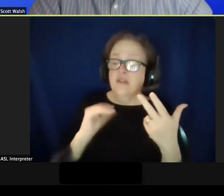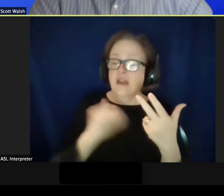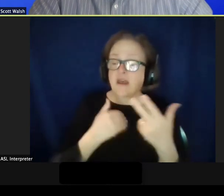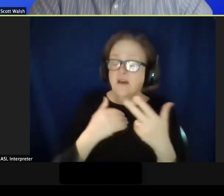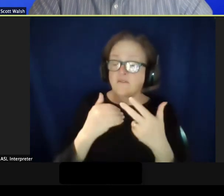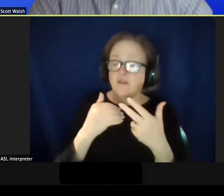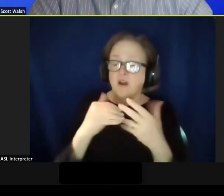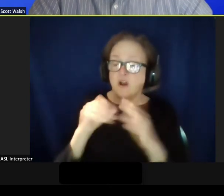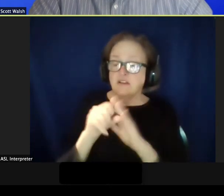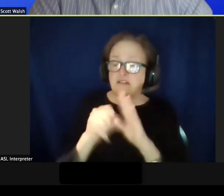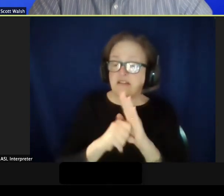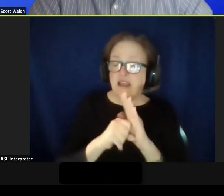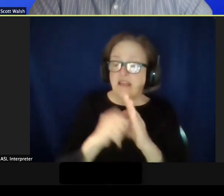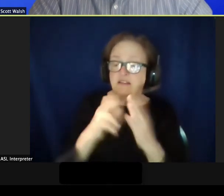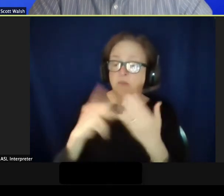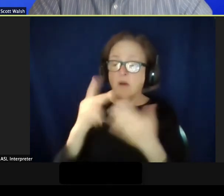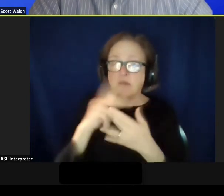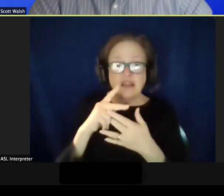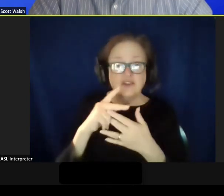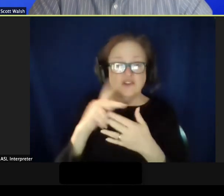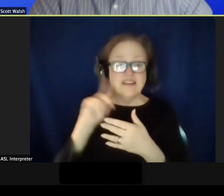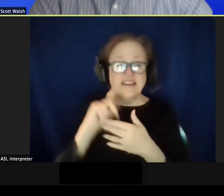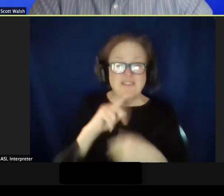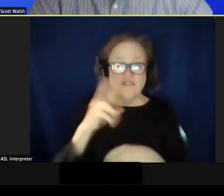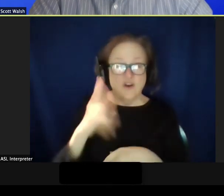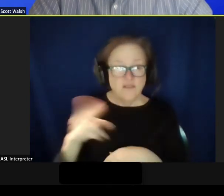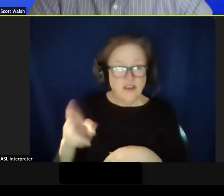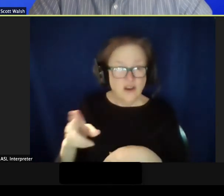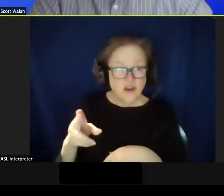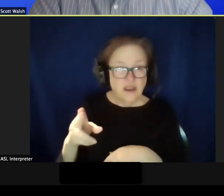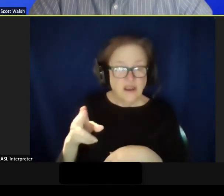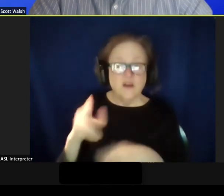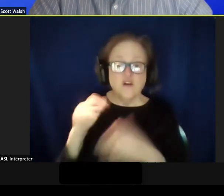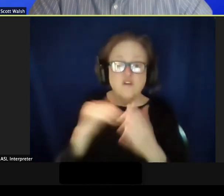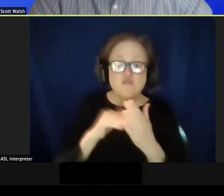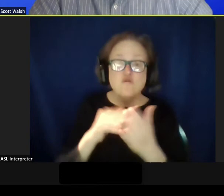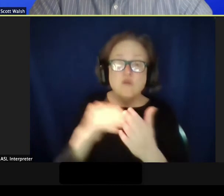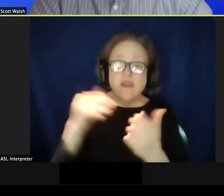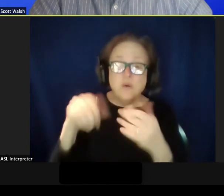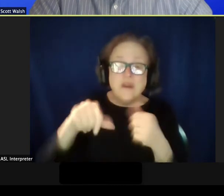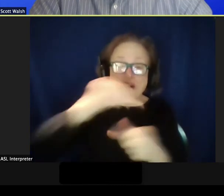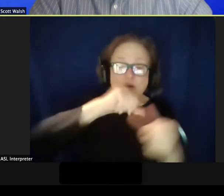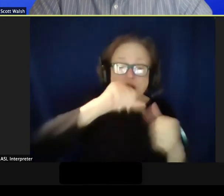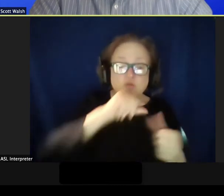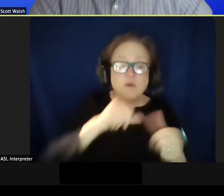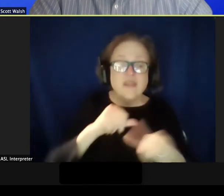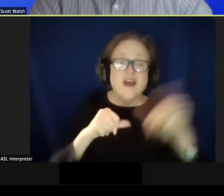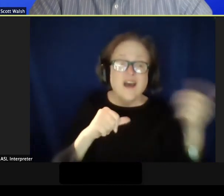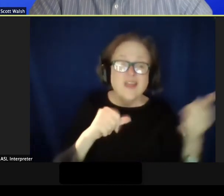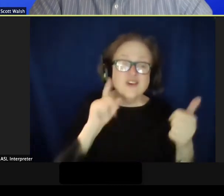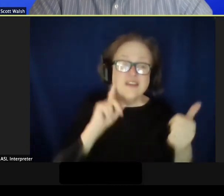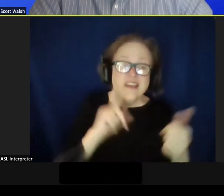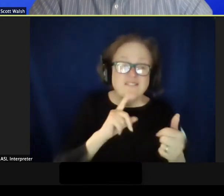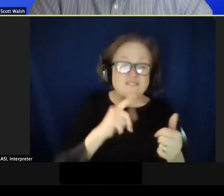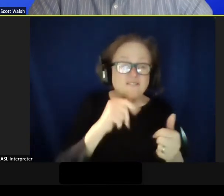being either deaf or hard of hearing, frequent interaction with others that are deaf or hard of hearing is rare.